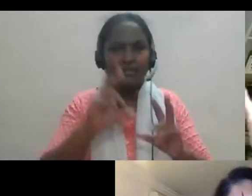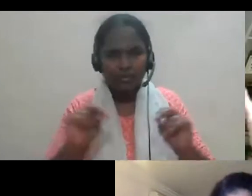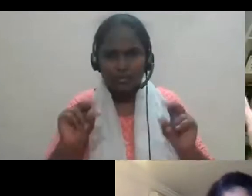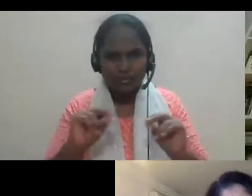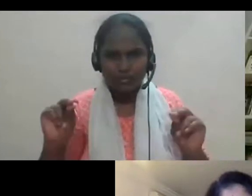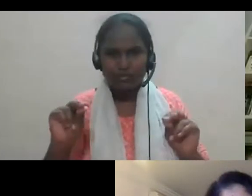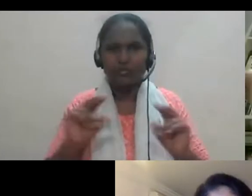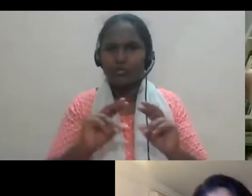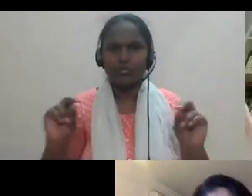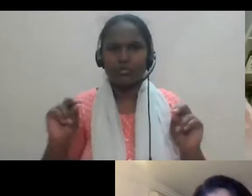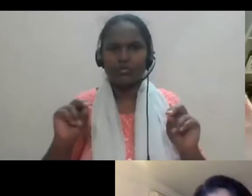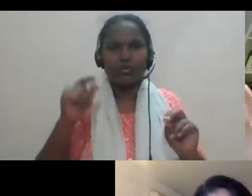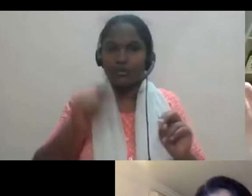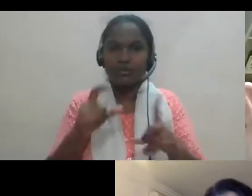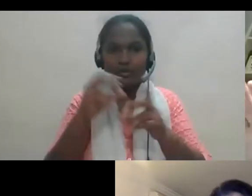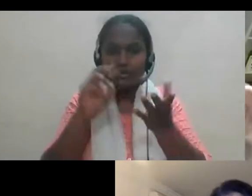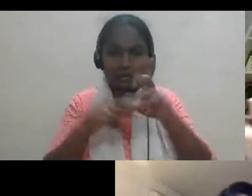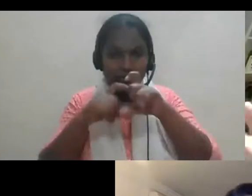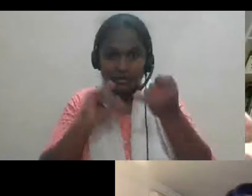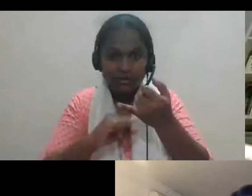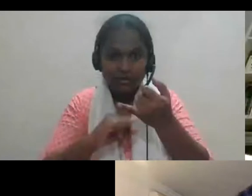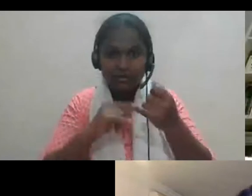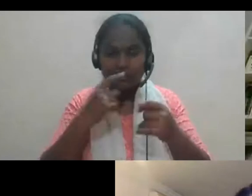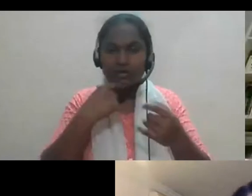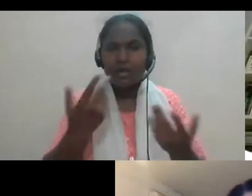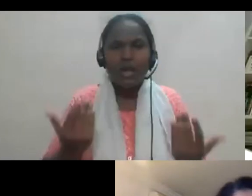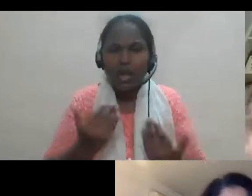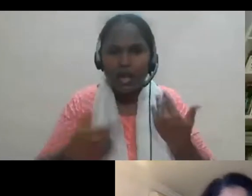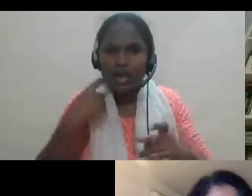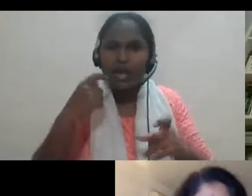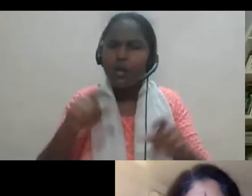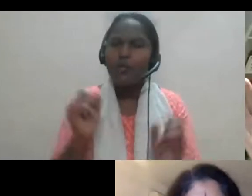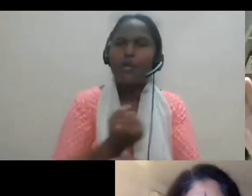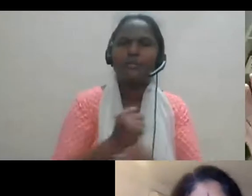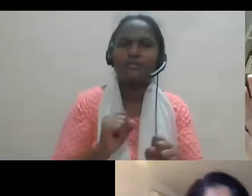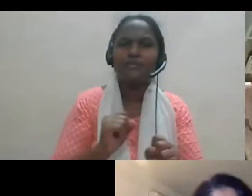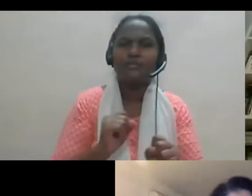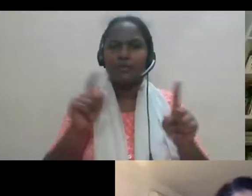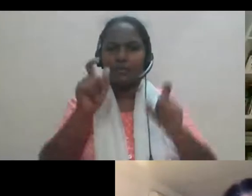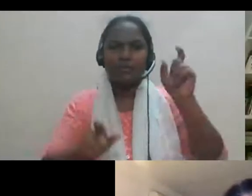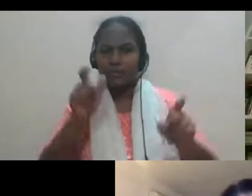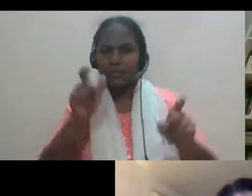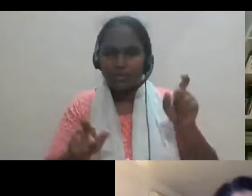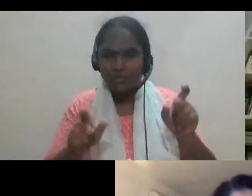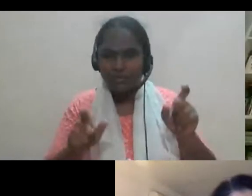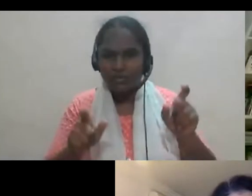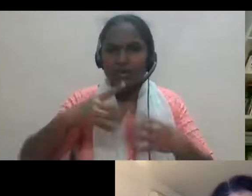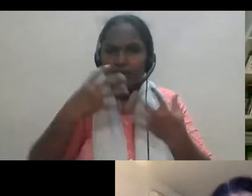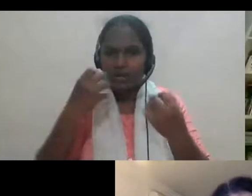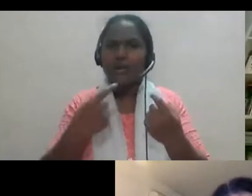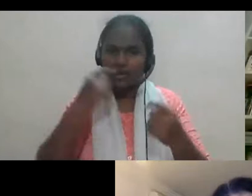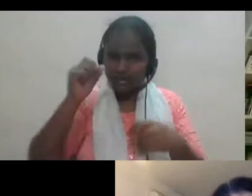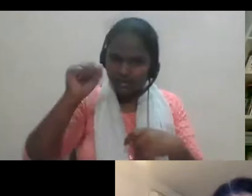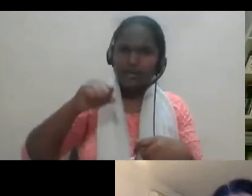no, that doesn't exist. So you see, like, how is possible? But, you know, people, everybody says, oh